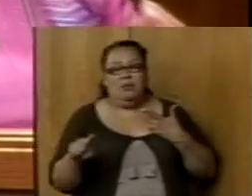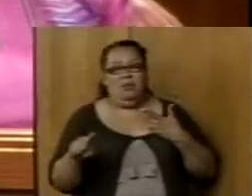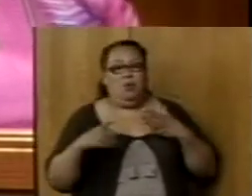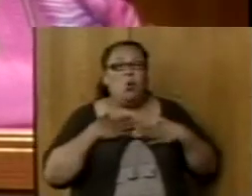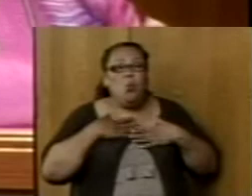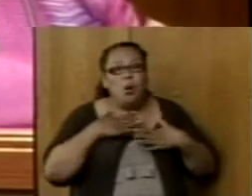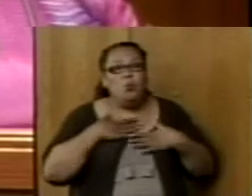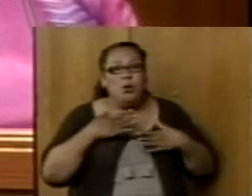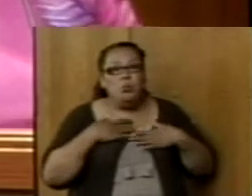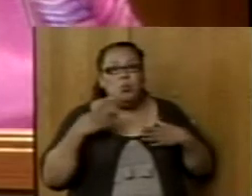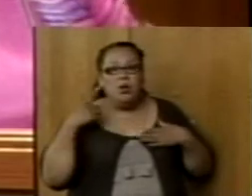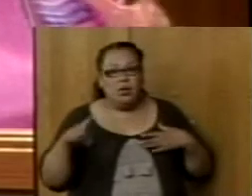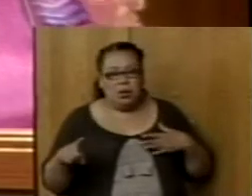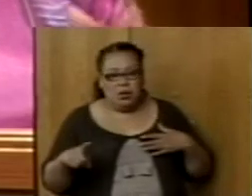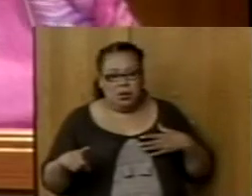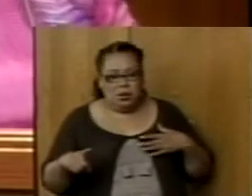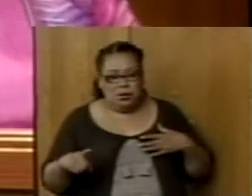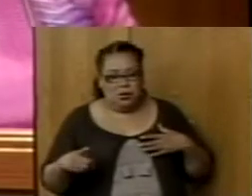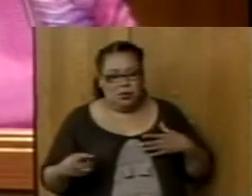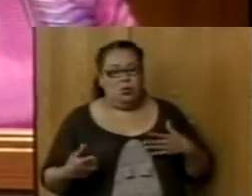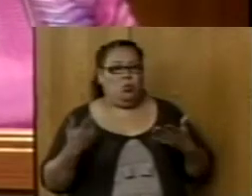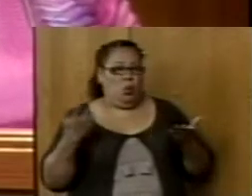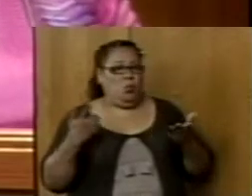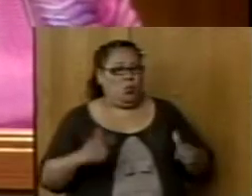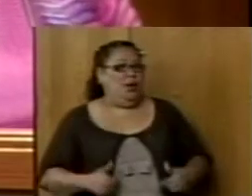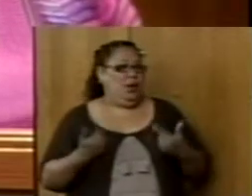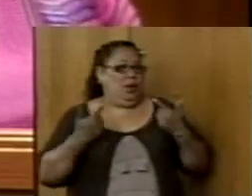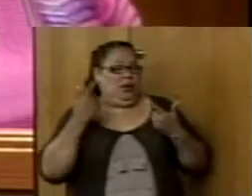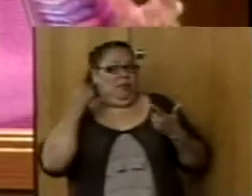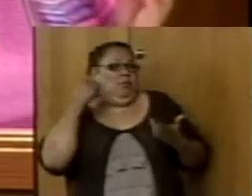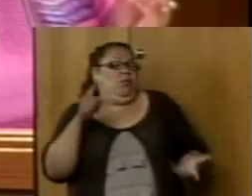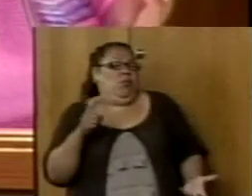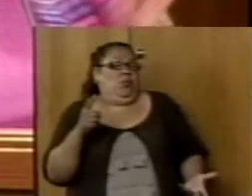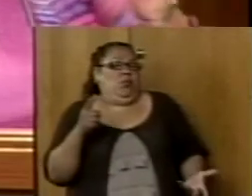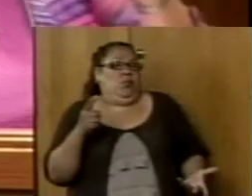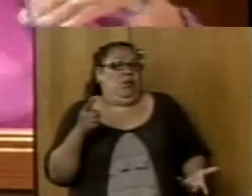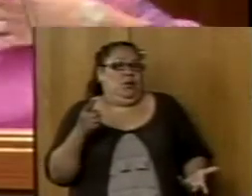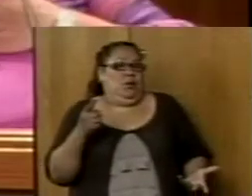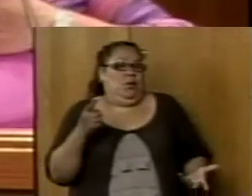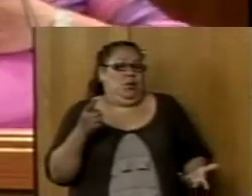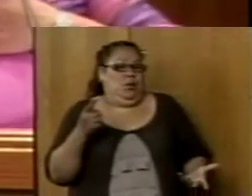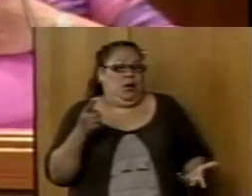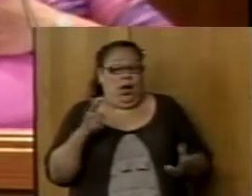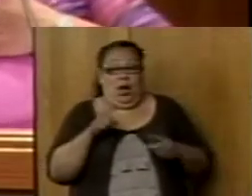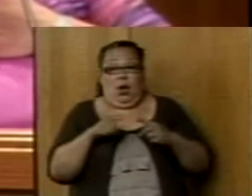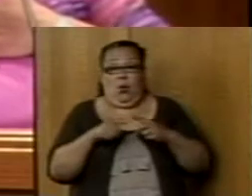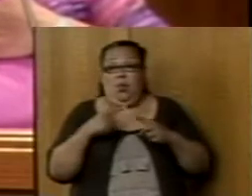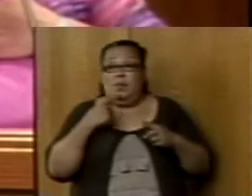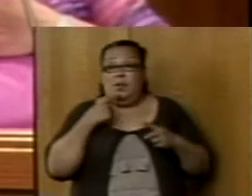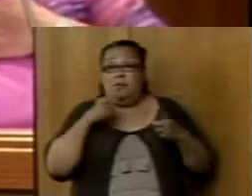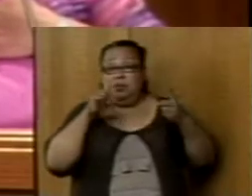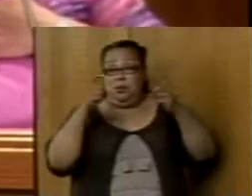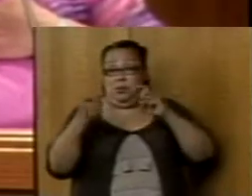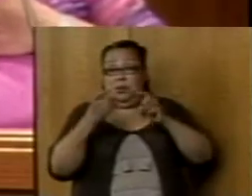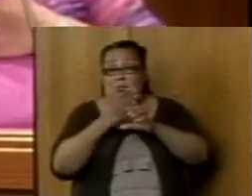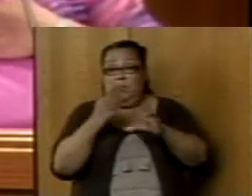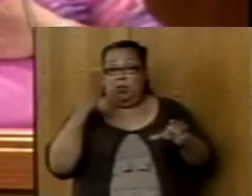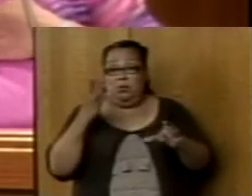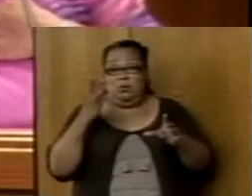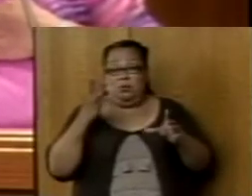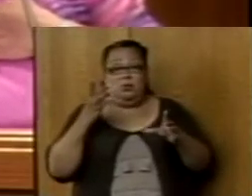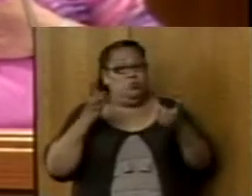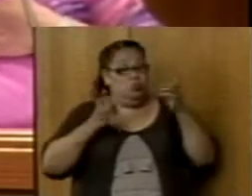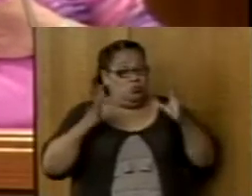we breathe for, what we exist for. And then when they changed my son's bus driver,